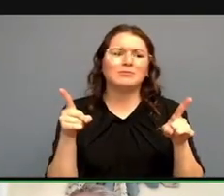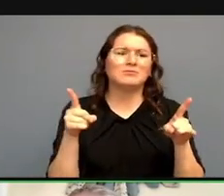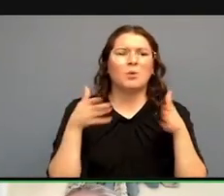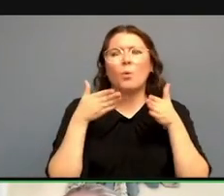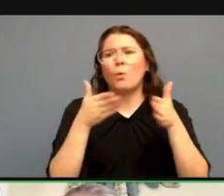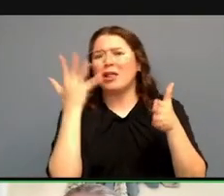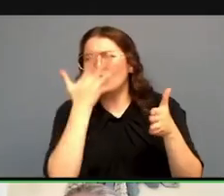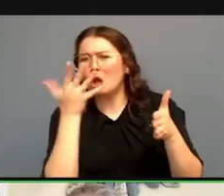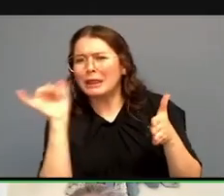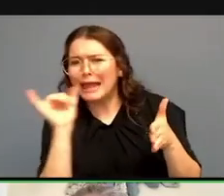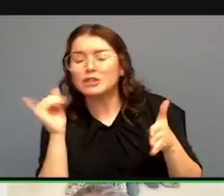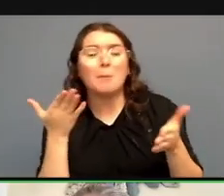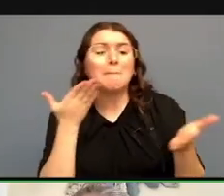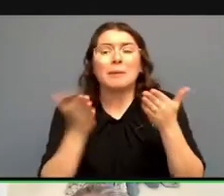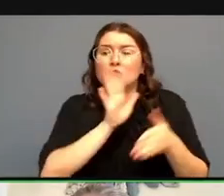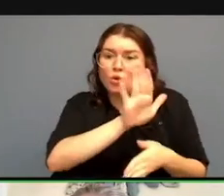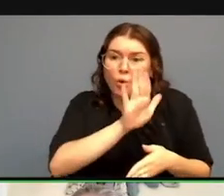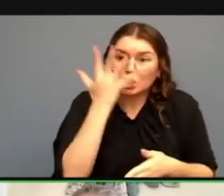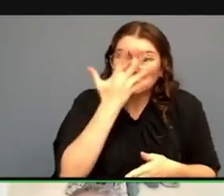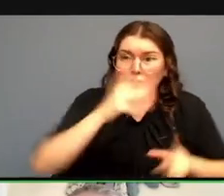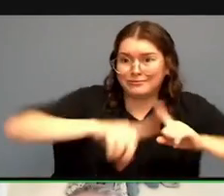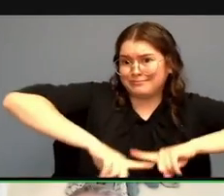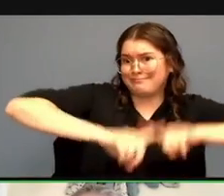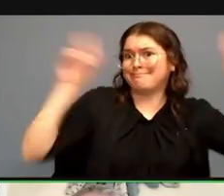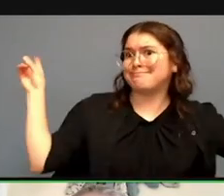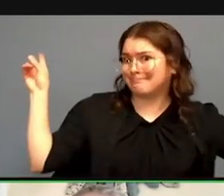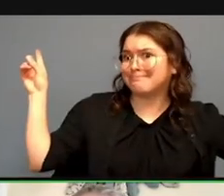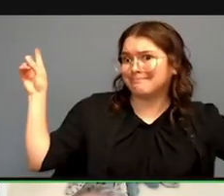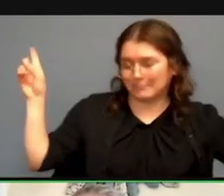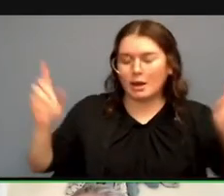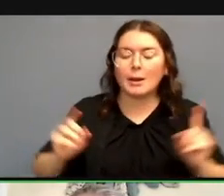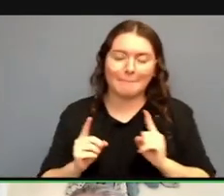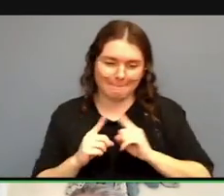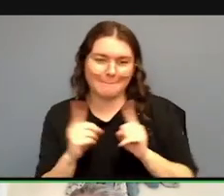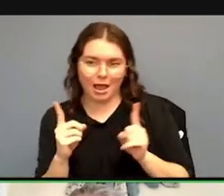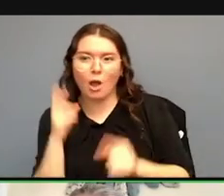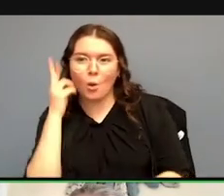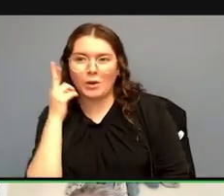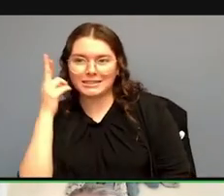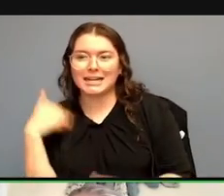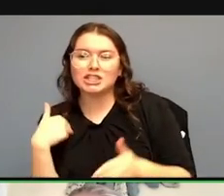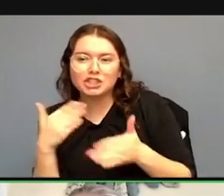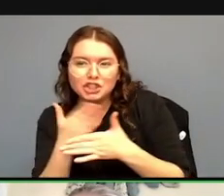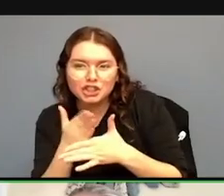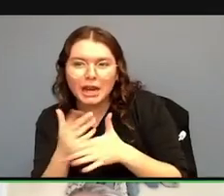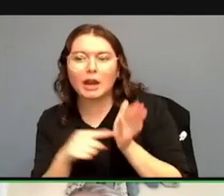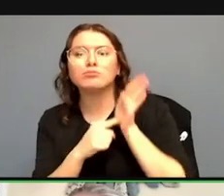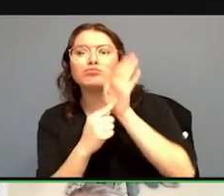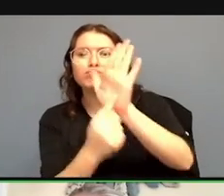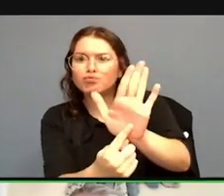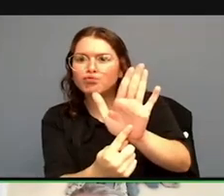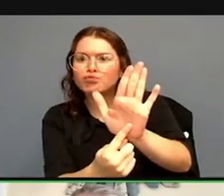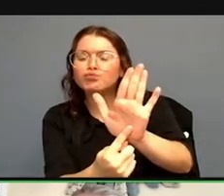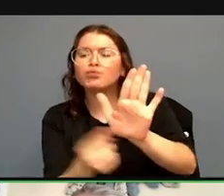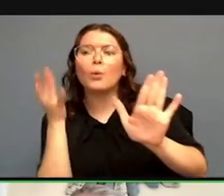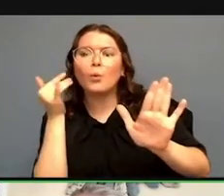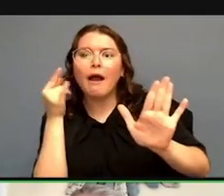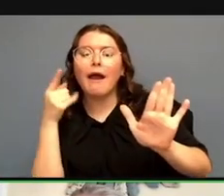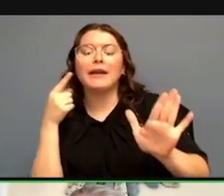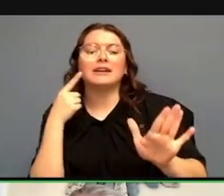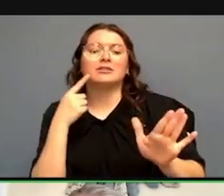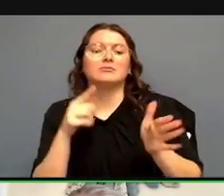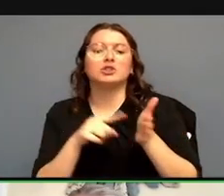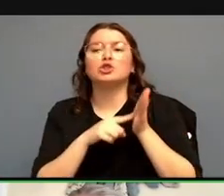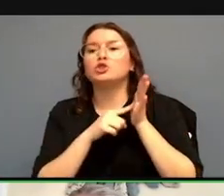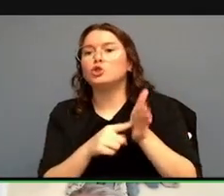look incredibly different to this one. However, the reason why I'm sharing this is because this is demonstrating the